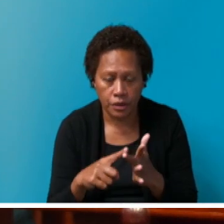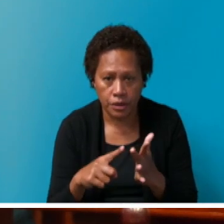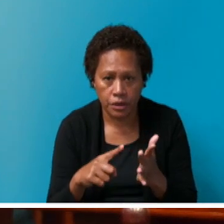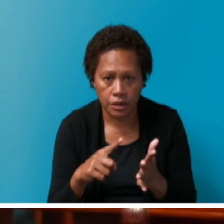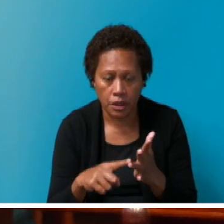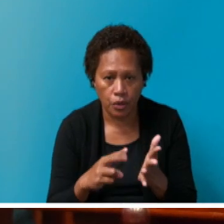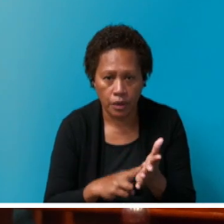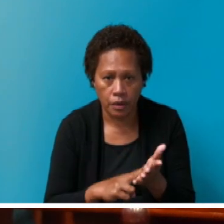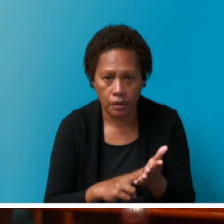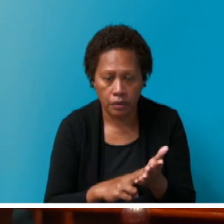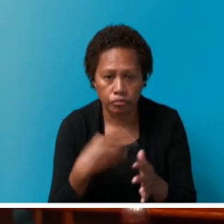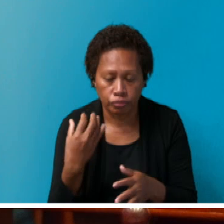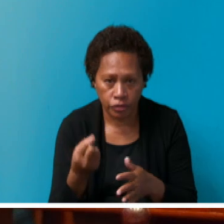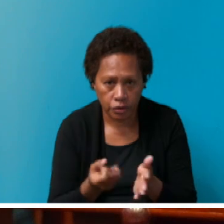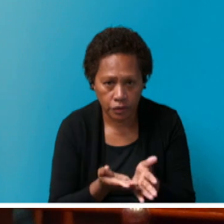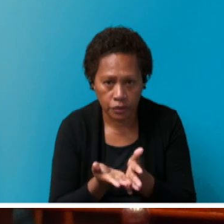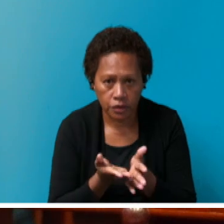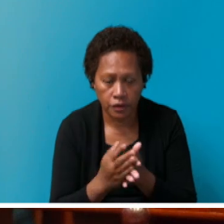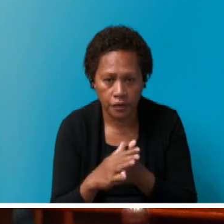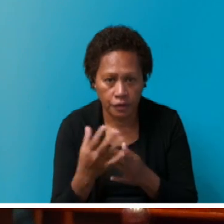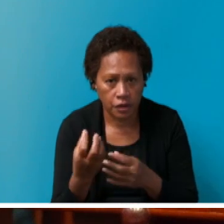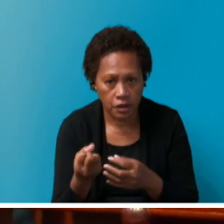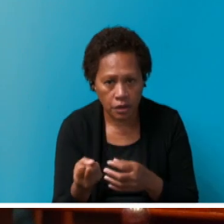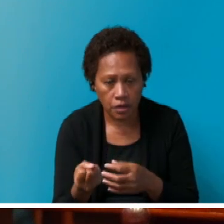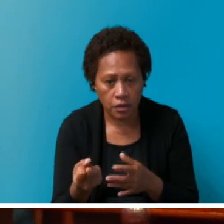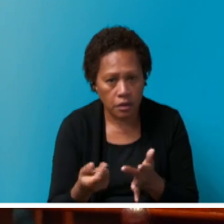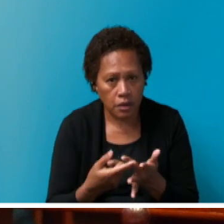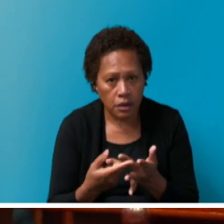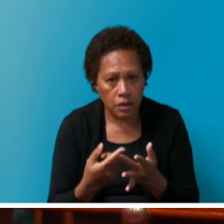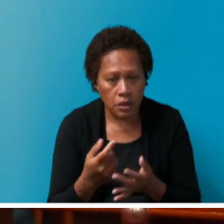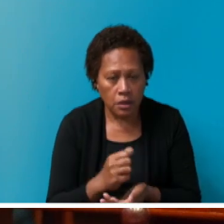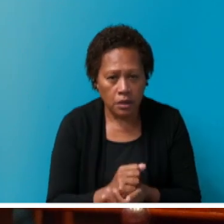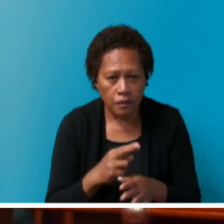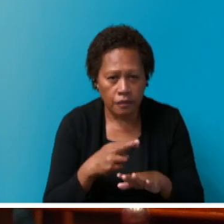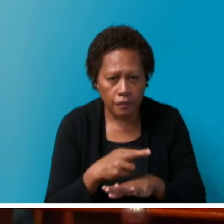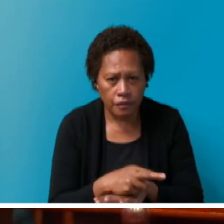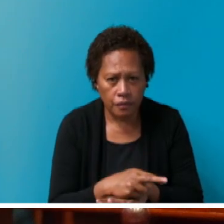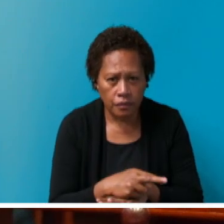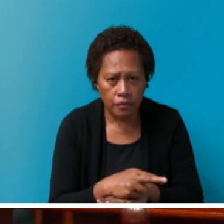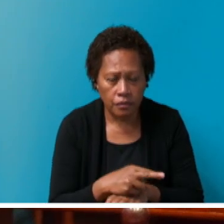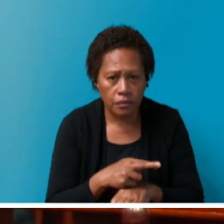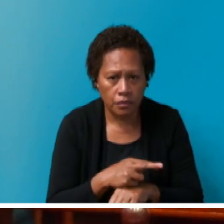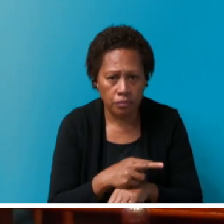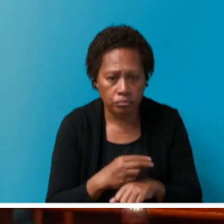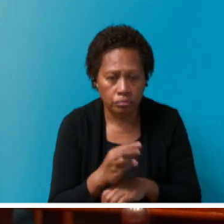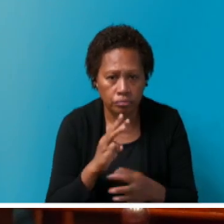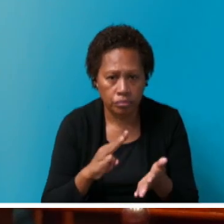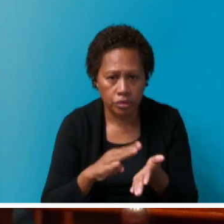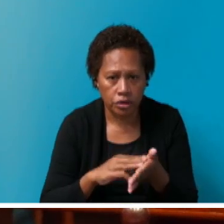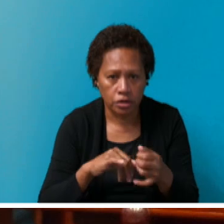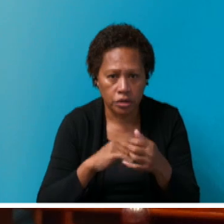in its service some foreign seafarers whose certificates are duly recognized by MSAF.